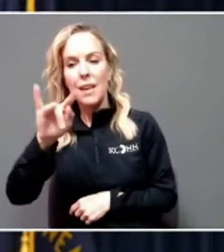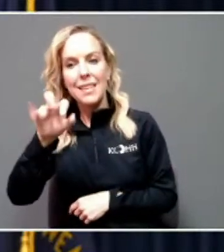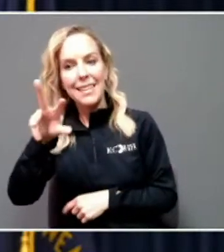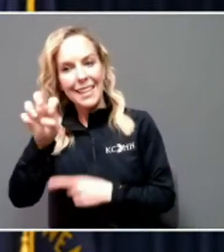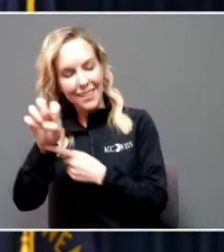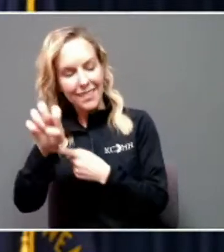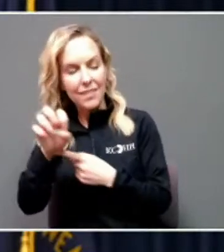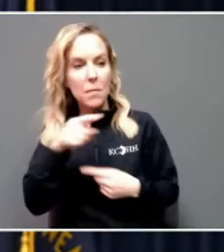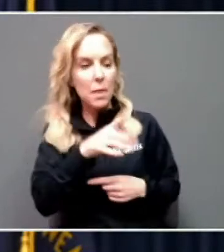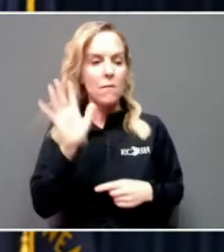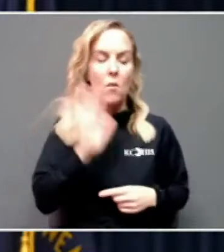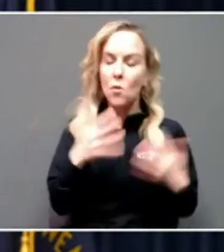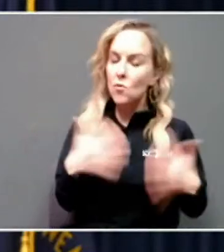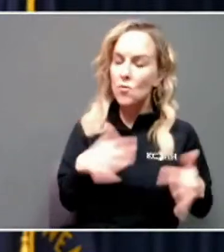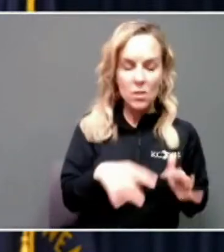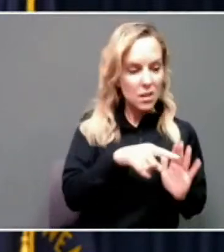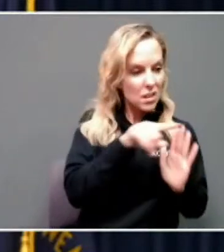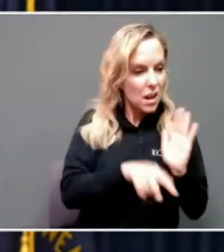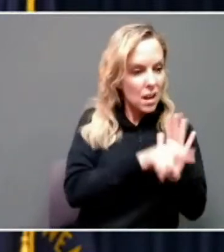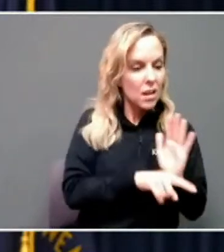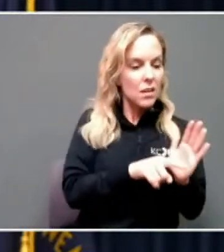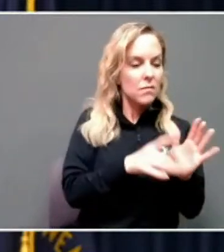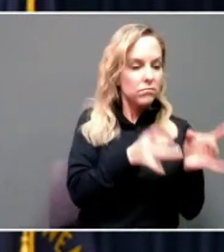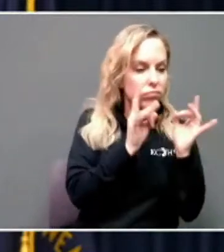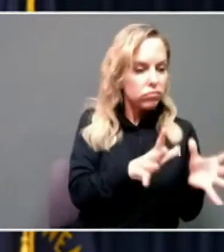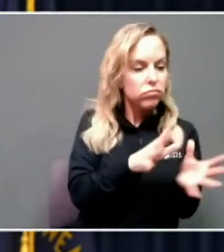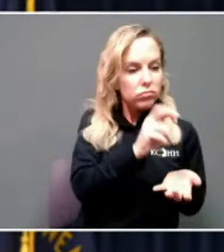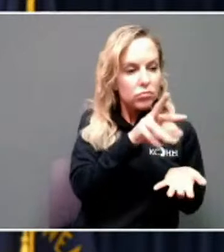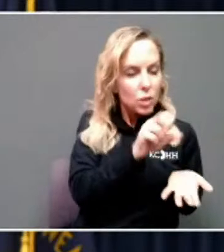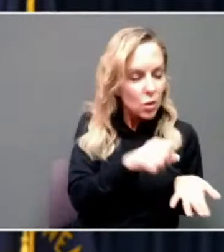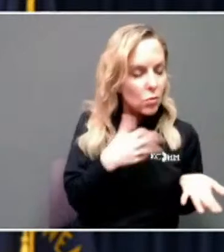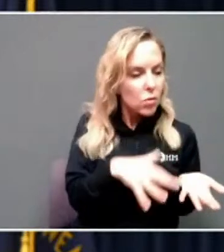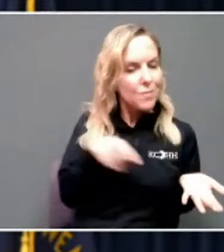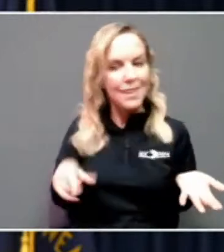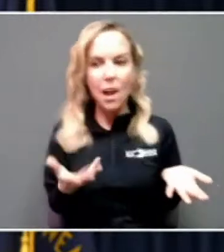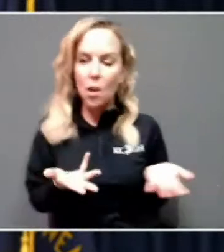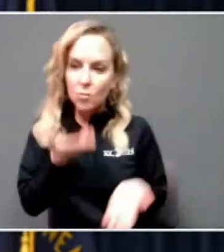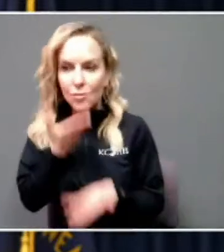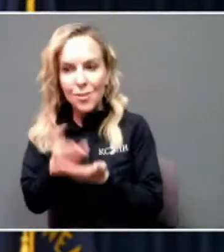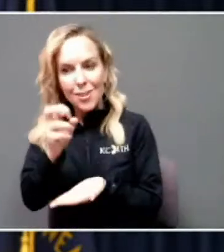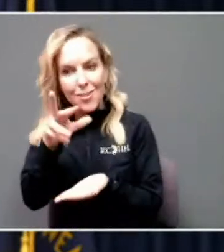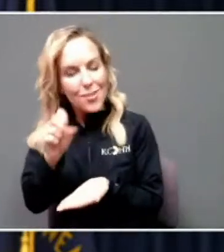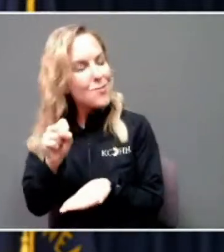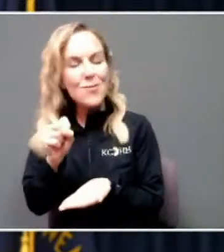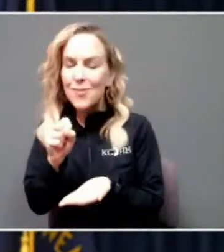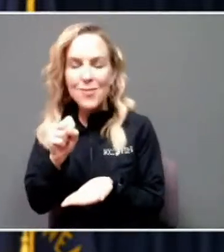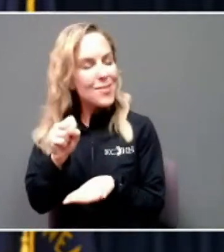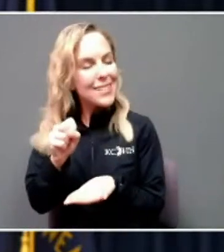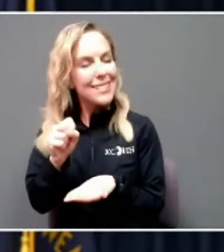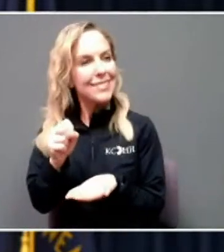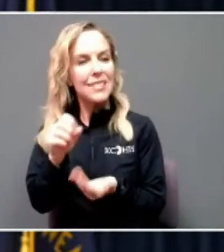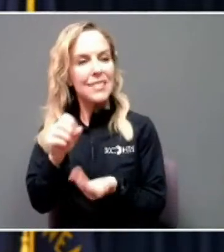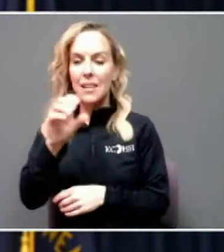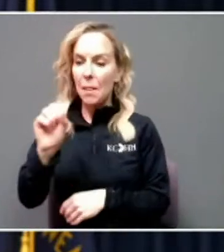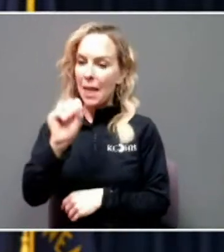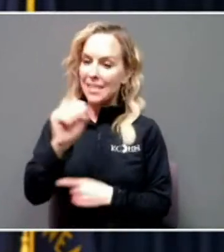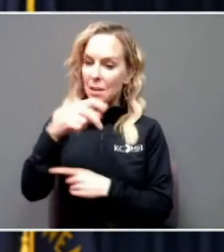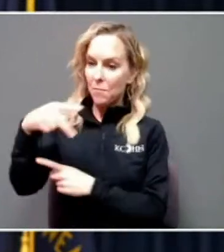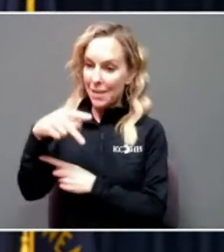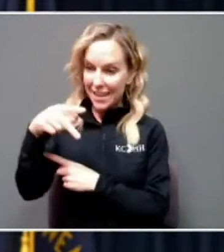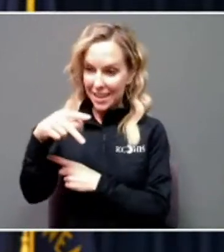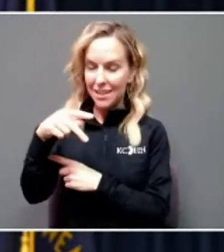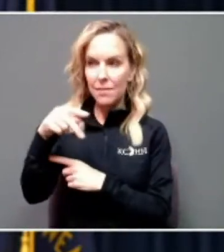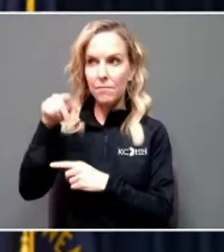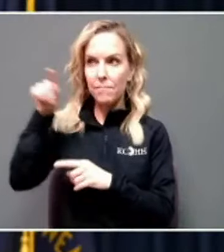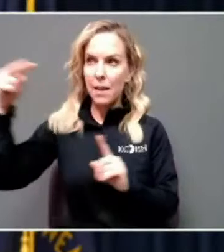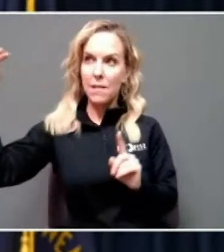positive feels pretty good. And to have S&P, and I don't know how long it's been since they viewed Kentucky's economy as